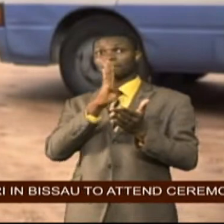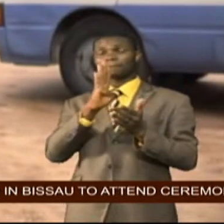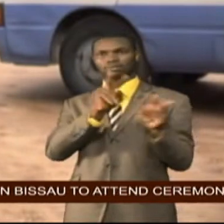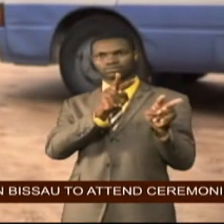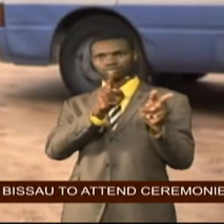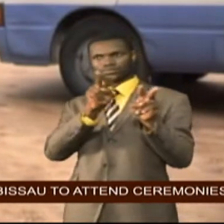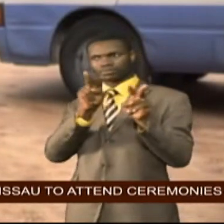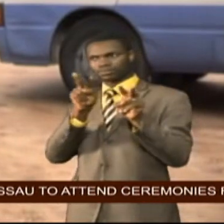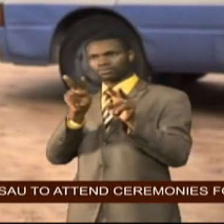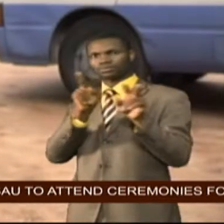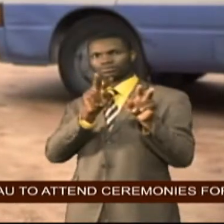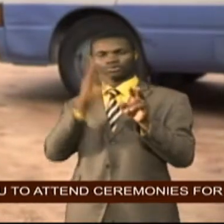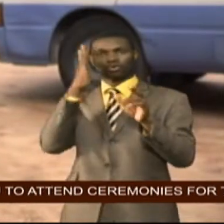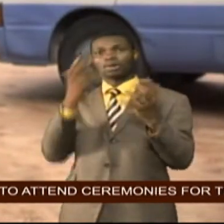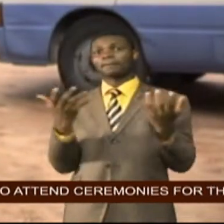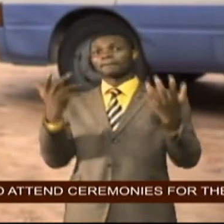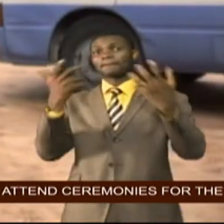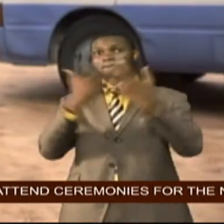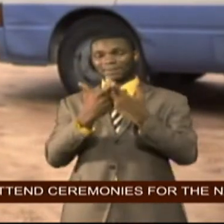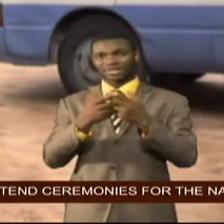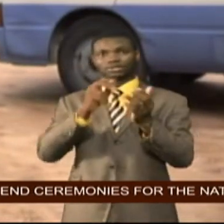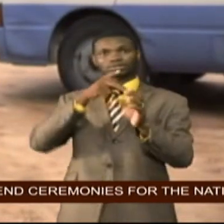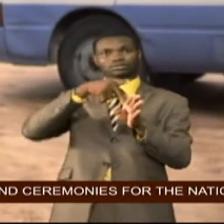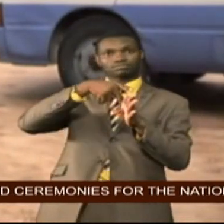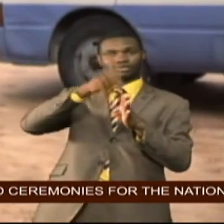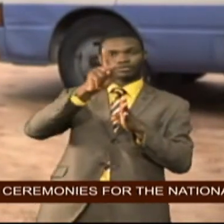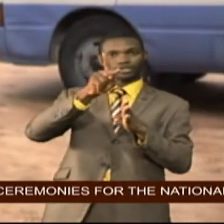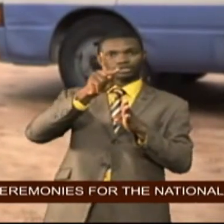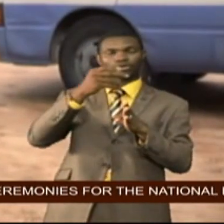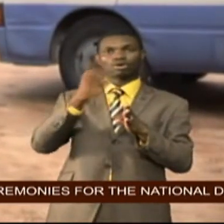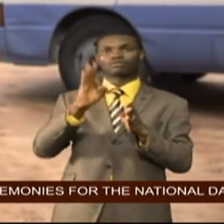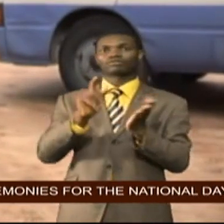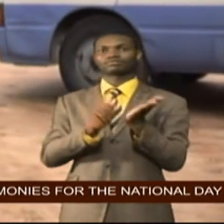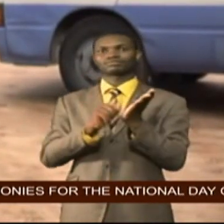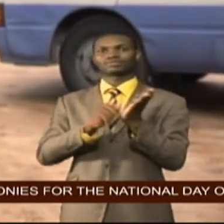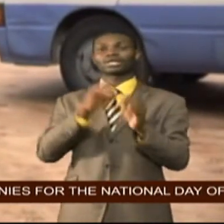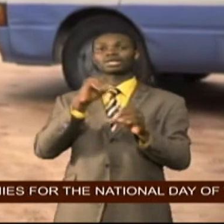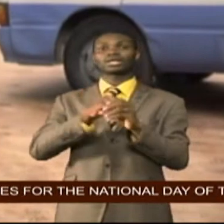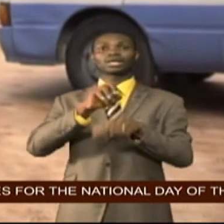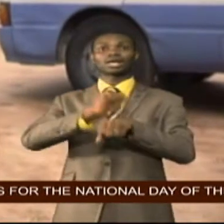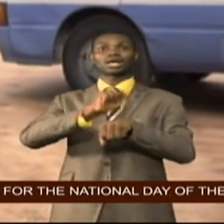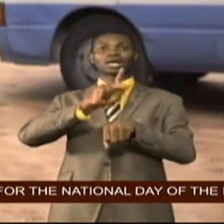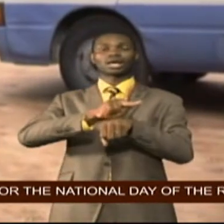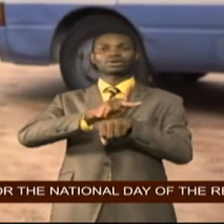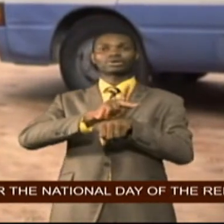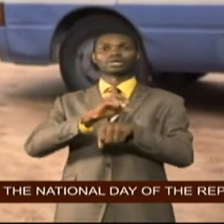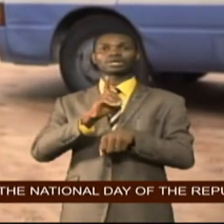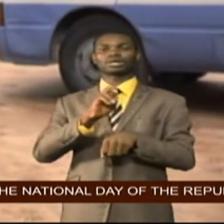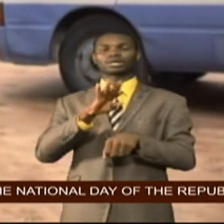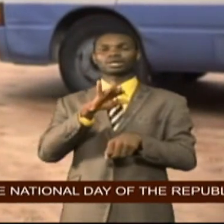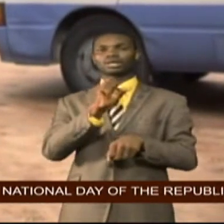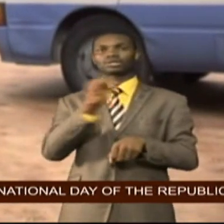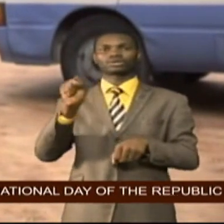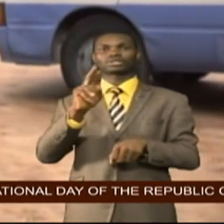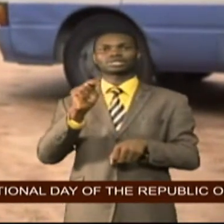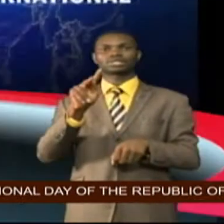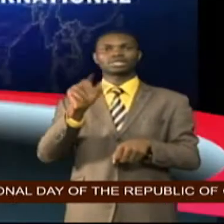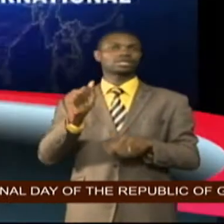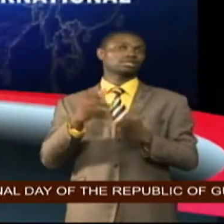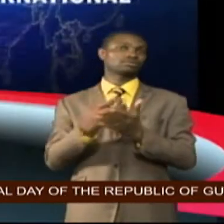the ethics of the profession upheld. In Akure, Doris Olumoko, NTA